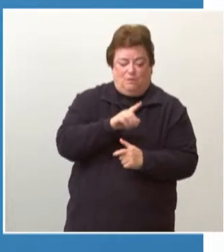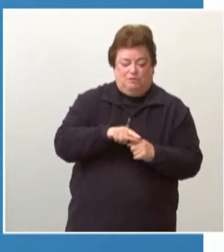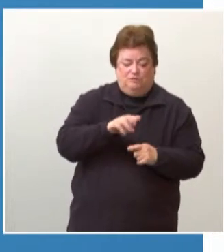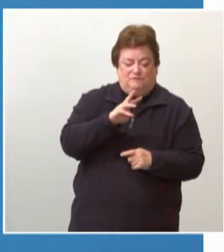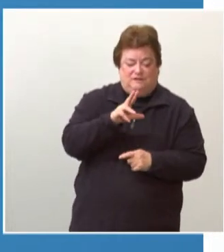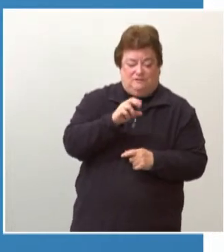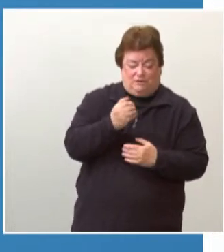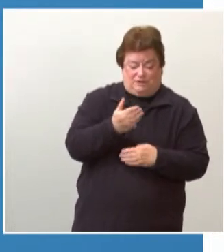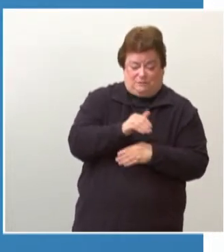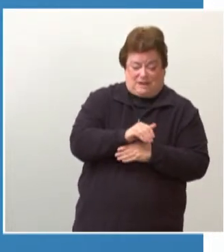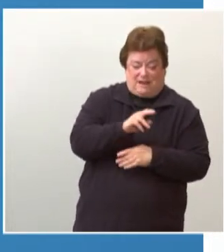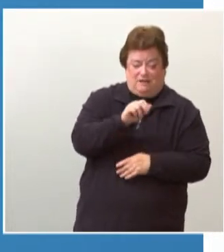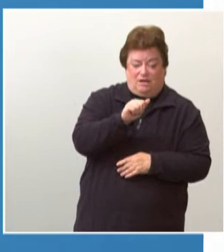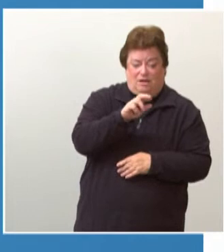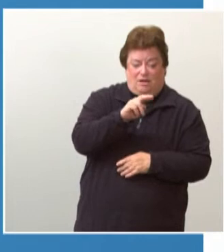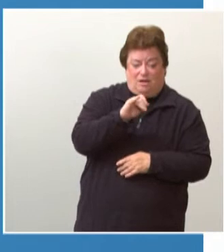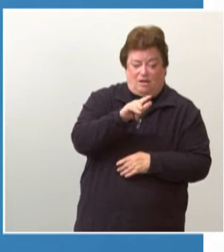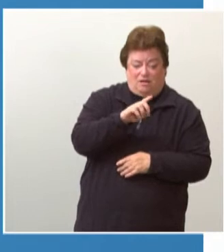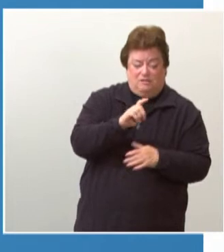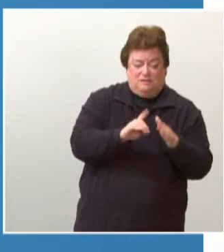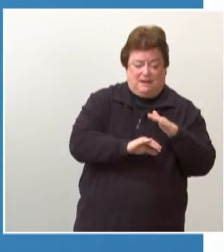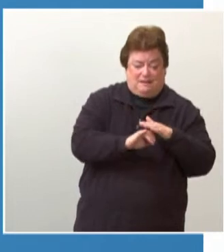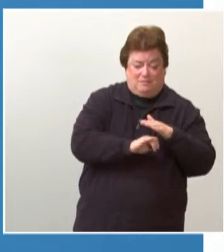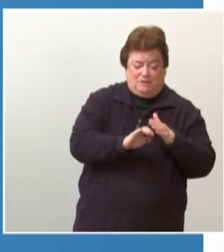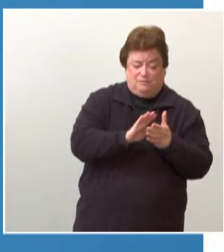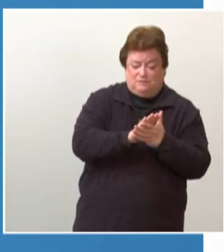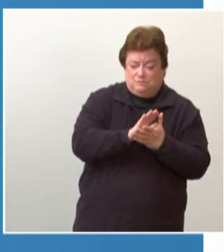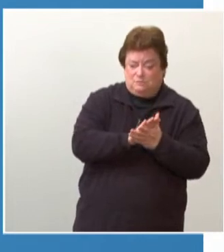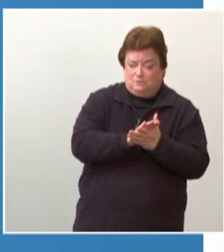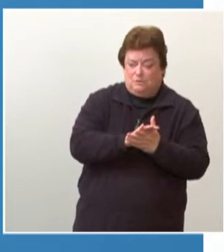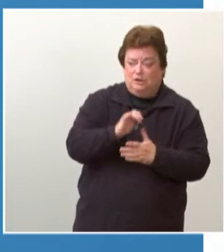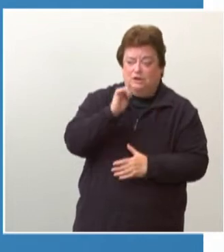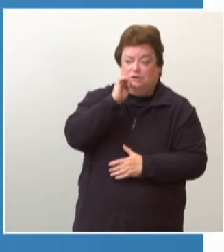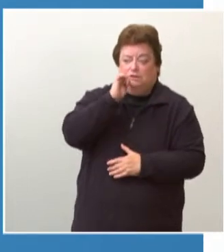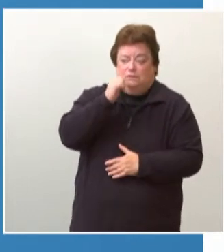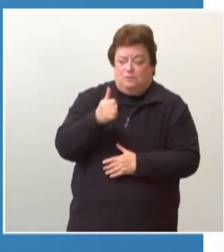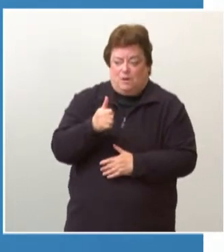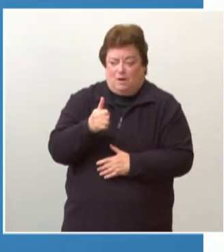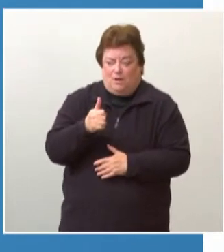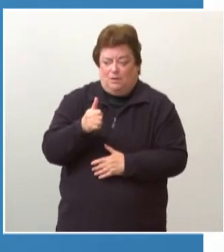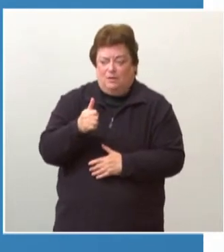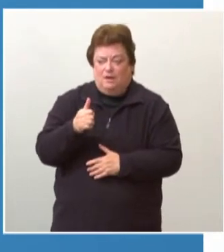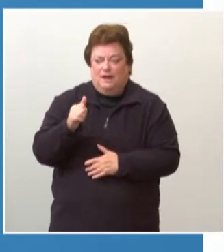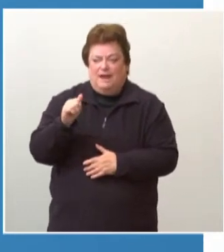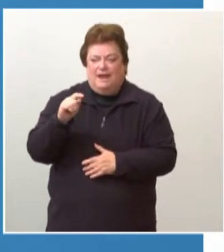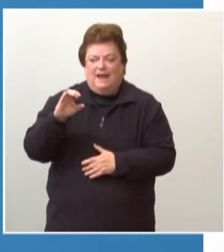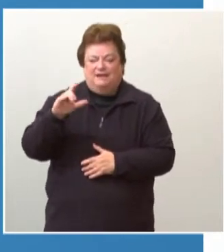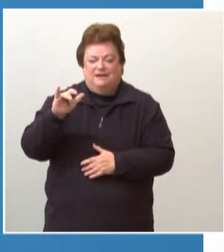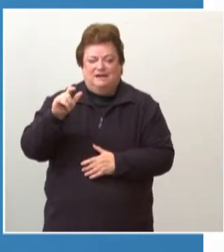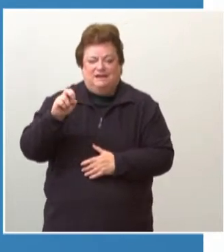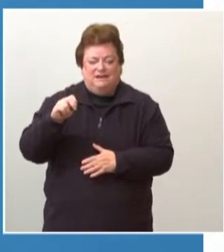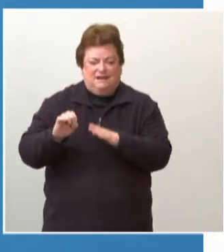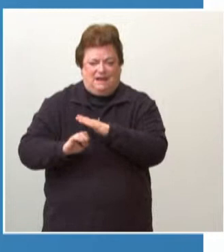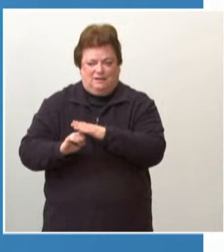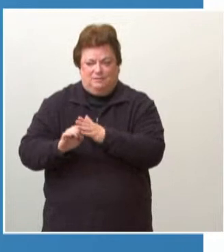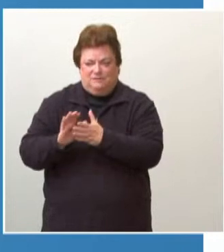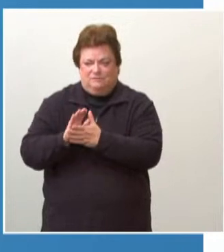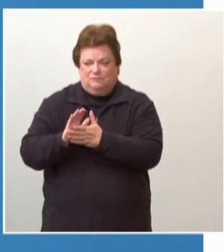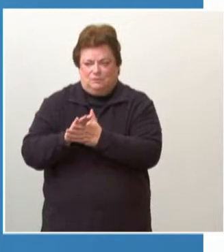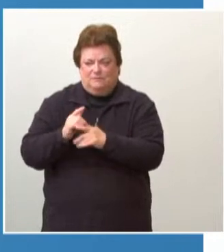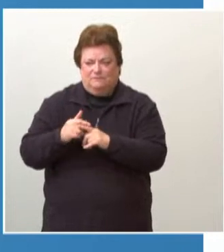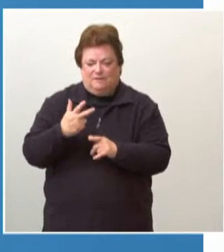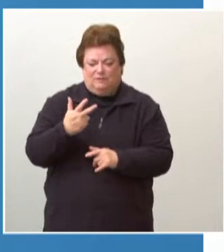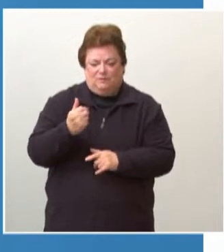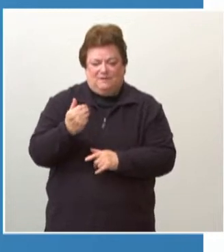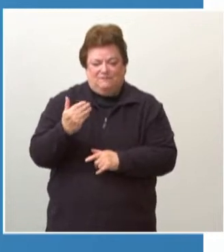6:30 tonight at Arnold Elementary School. Tomorrow, we will be at Clinton Elementary School from